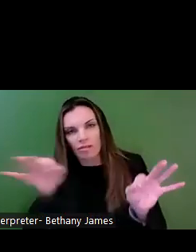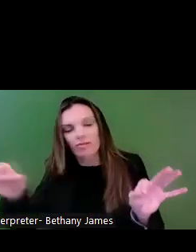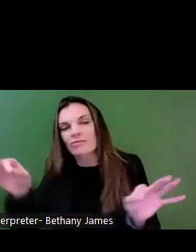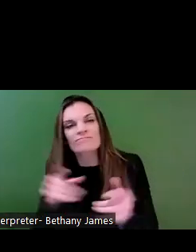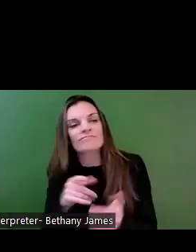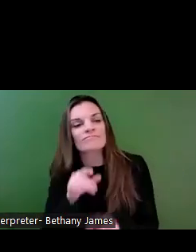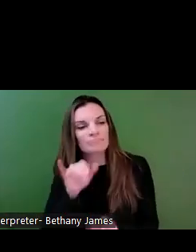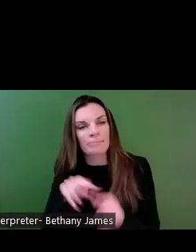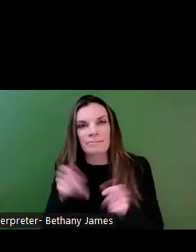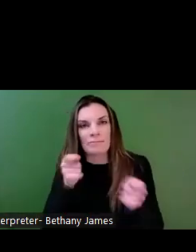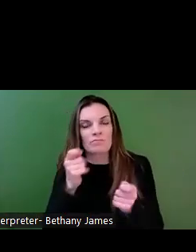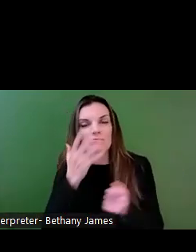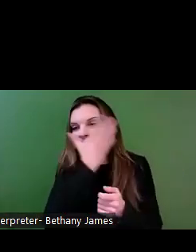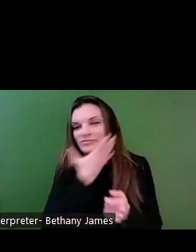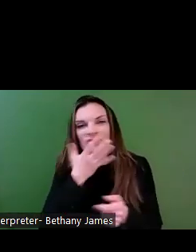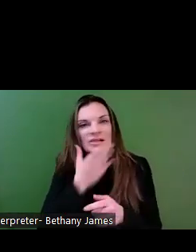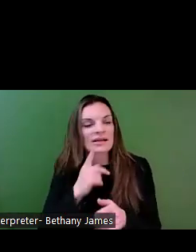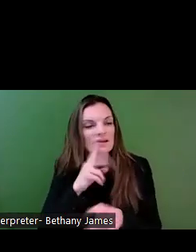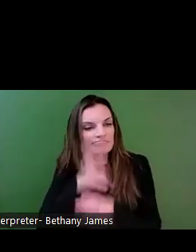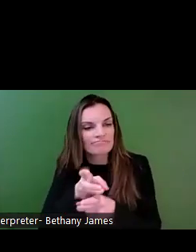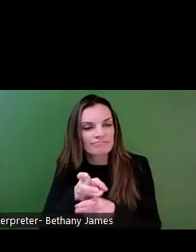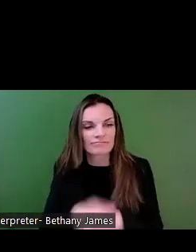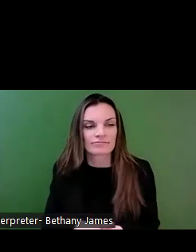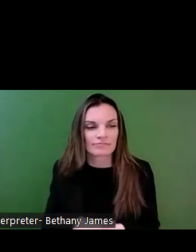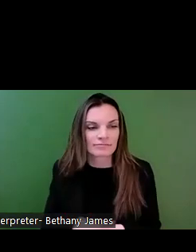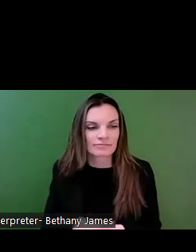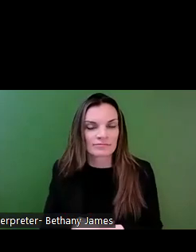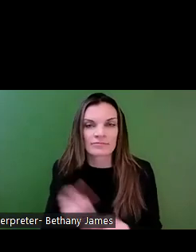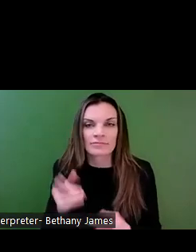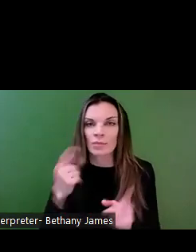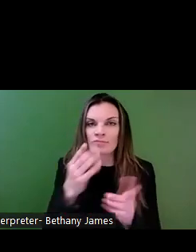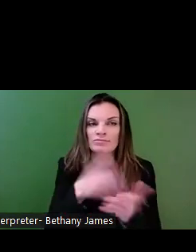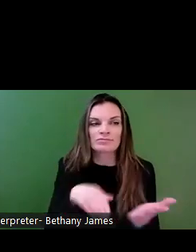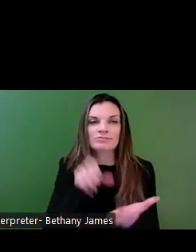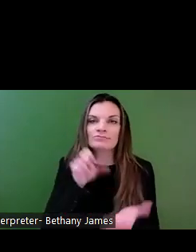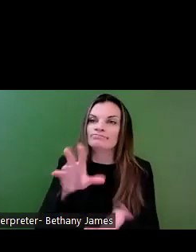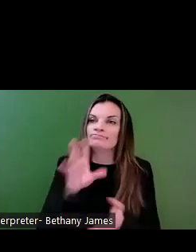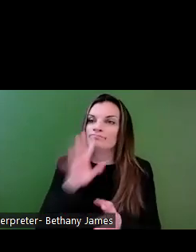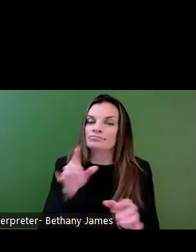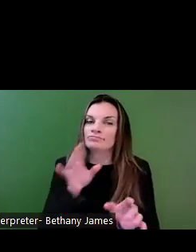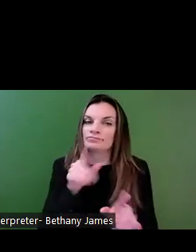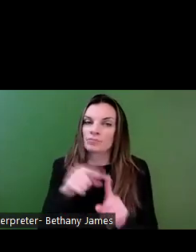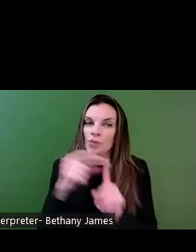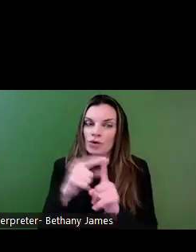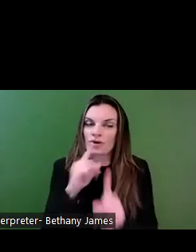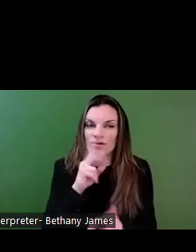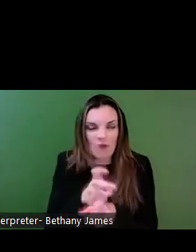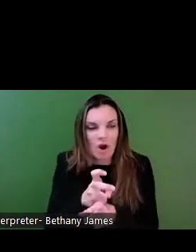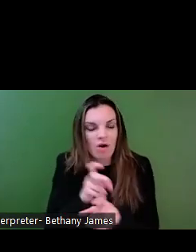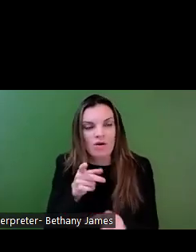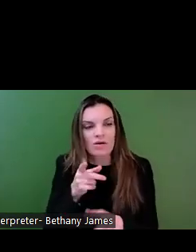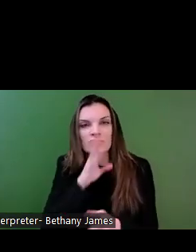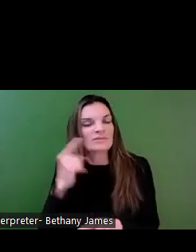over the movements of the muscles used in speaking. They may struggle to say words correctly because they can't get their tongue or lips to work quite